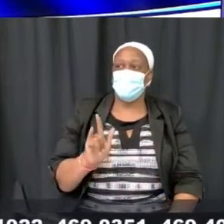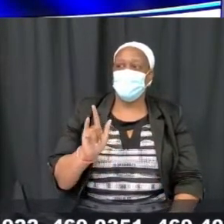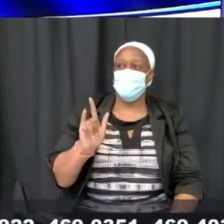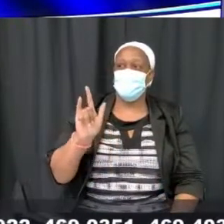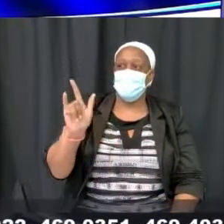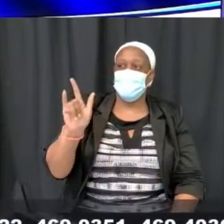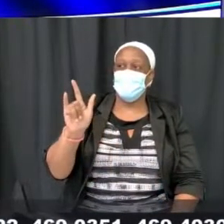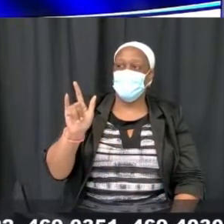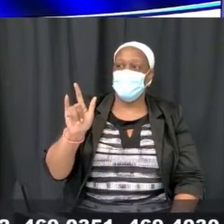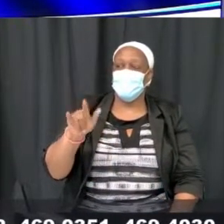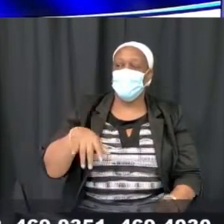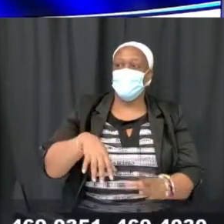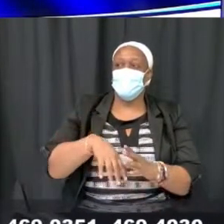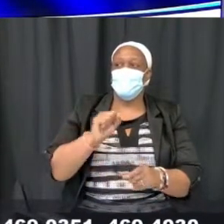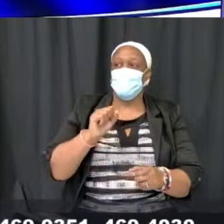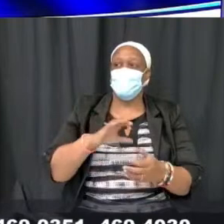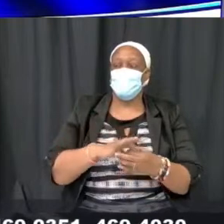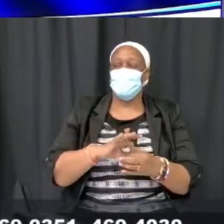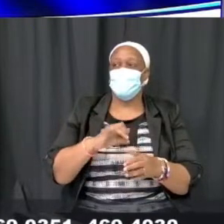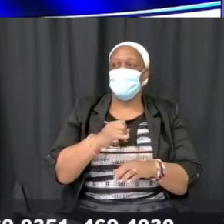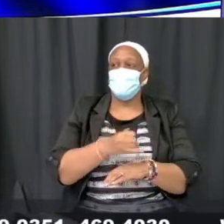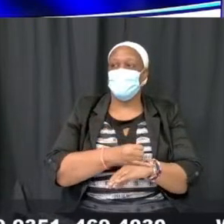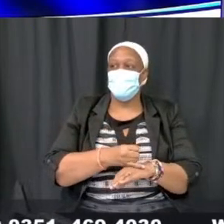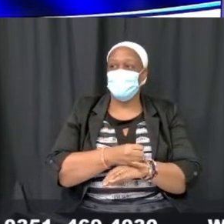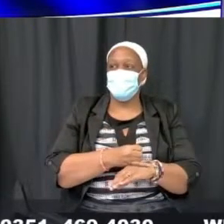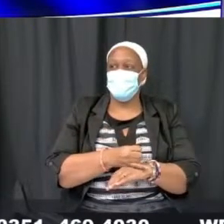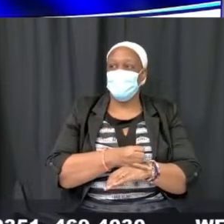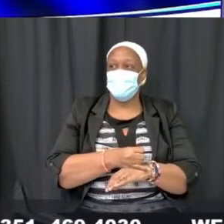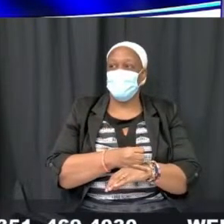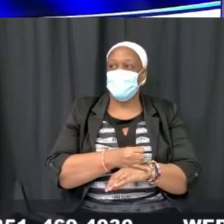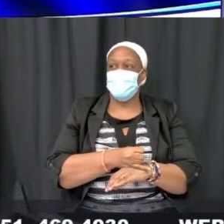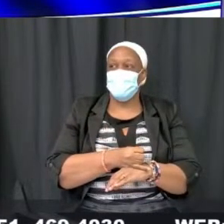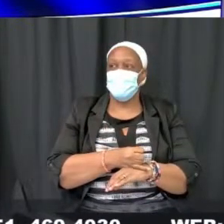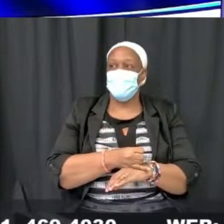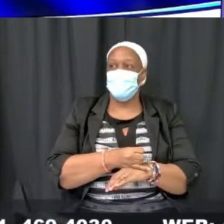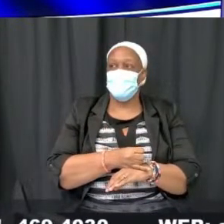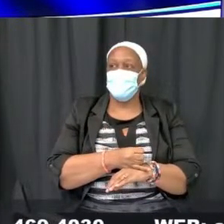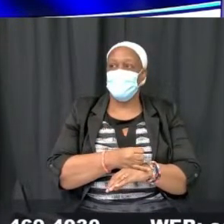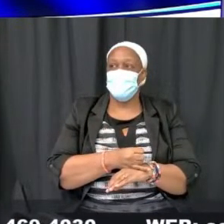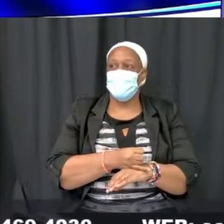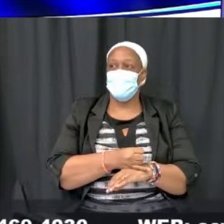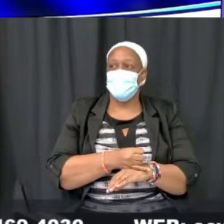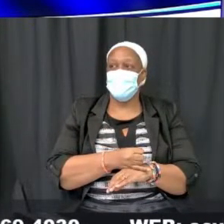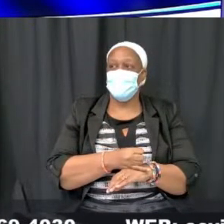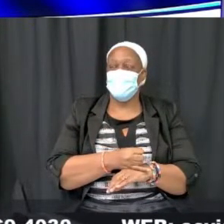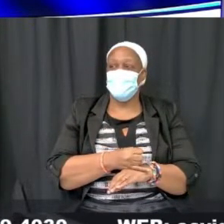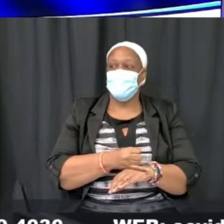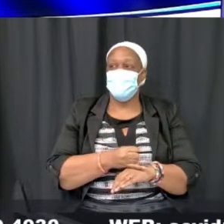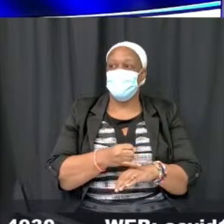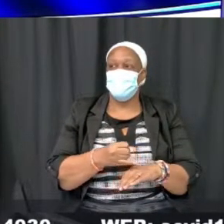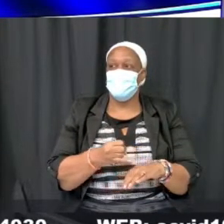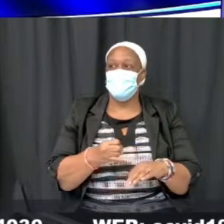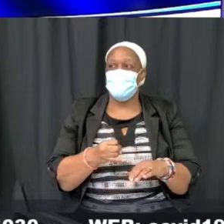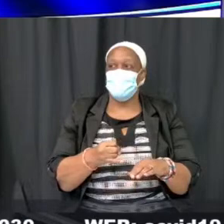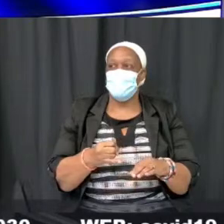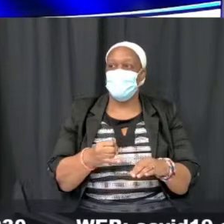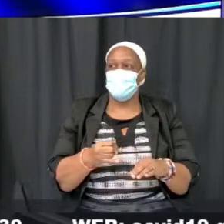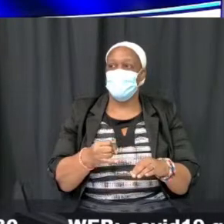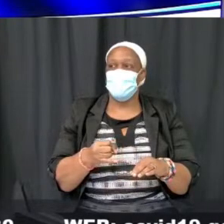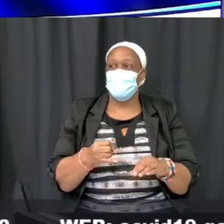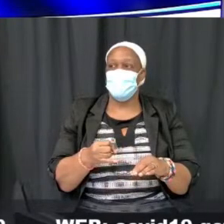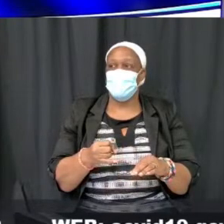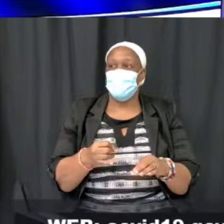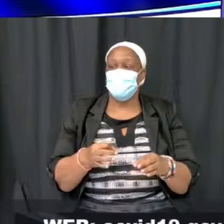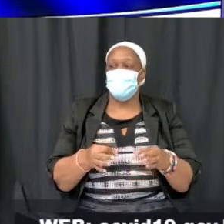tested, and if they test positive, they have serial testing until they